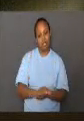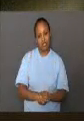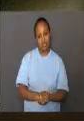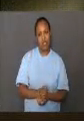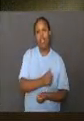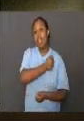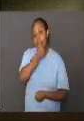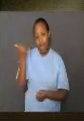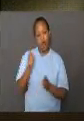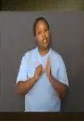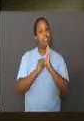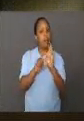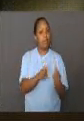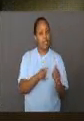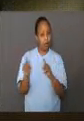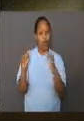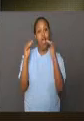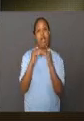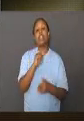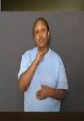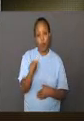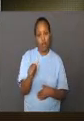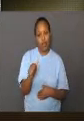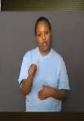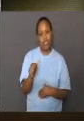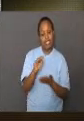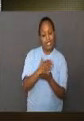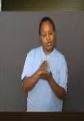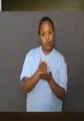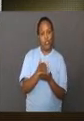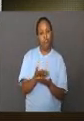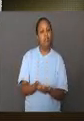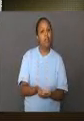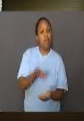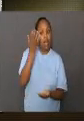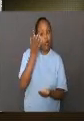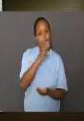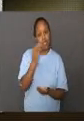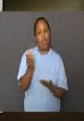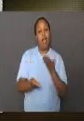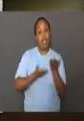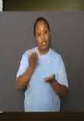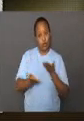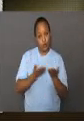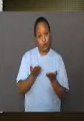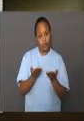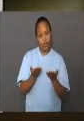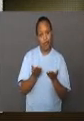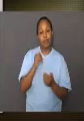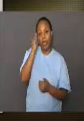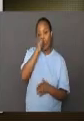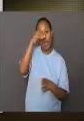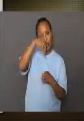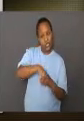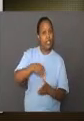Another example of unequal distribution of resources and services throughout